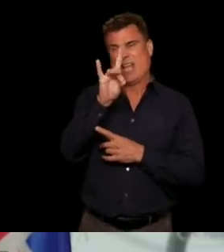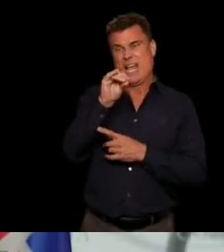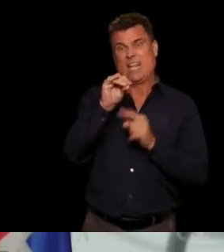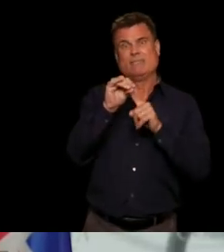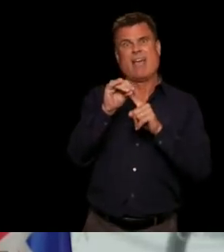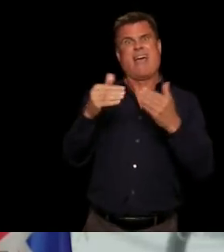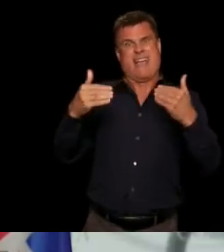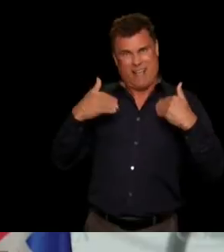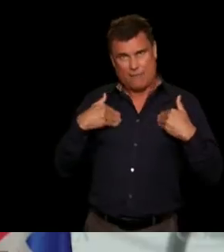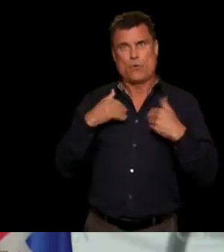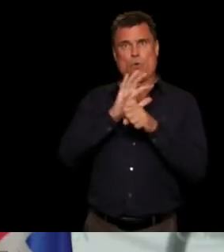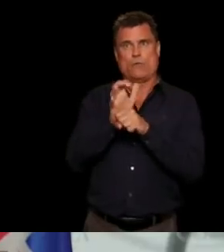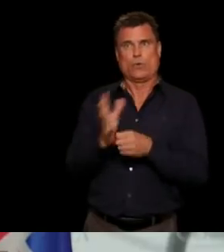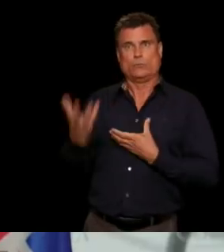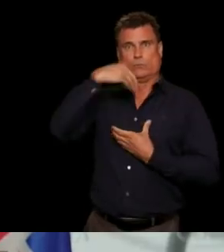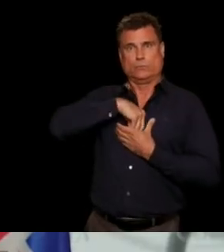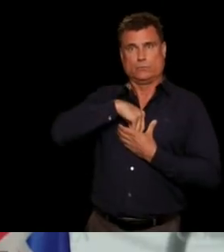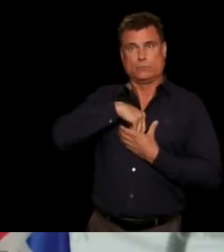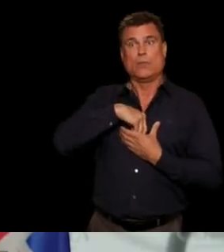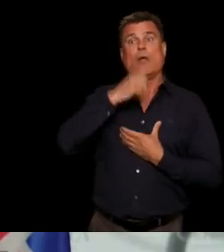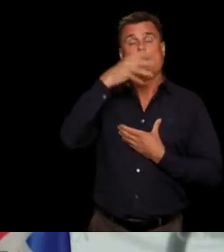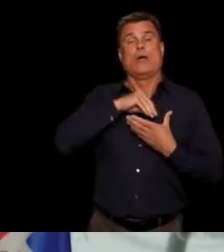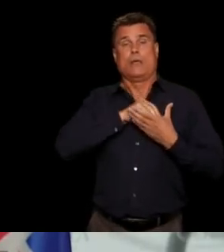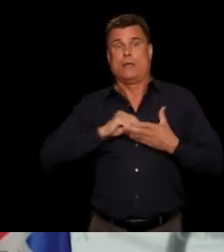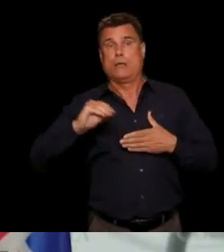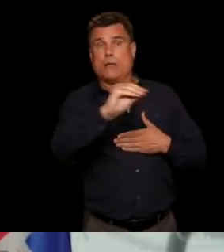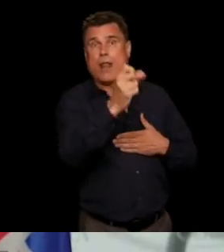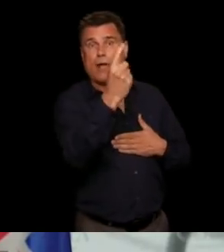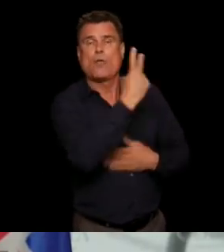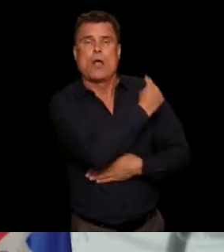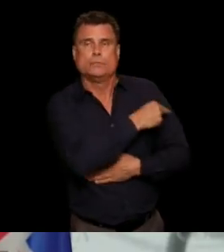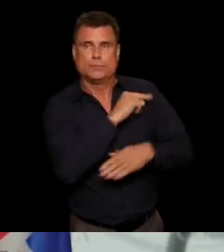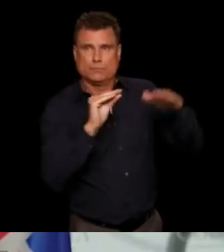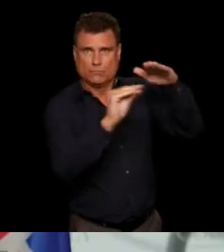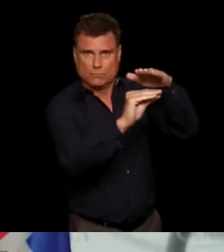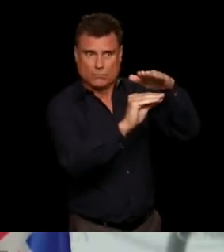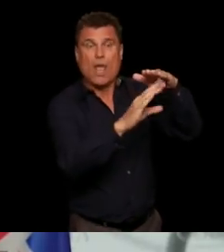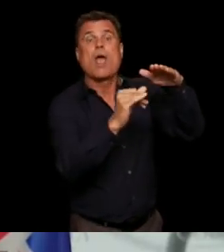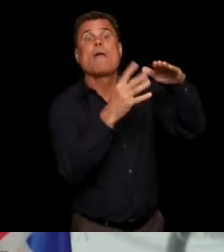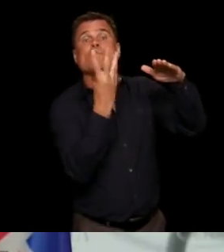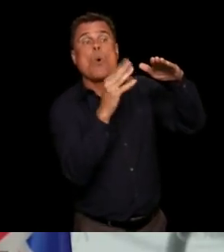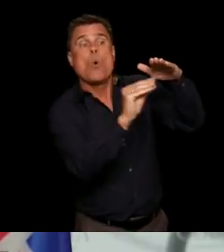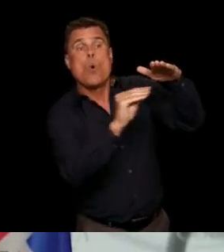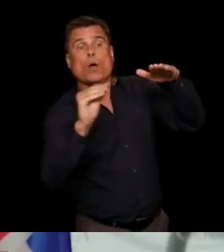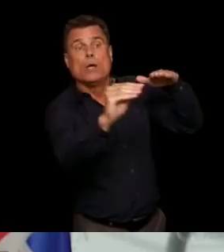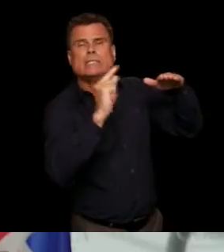cases, of whom 11 are hospitalized and 4 are in critical care.